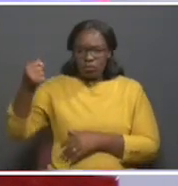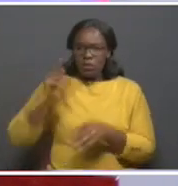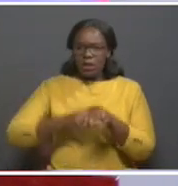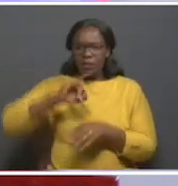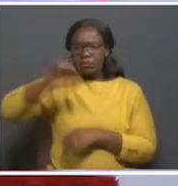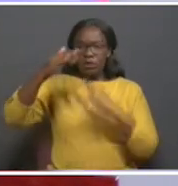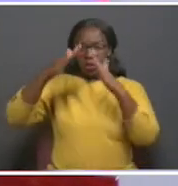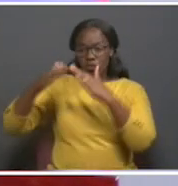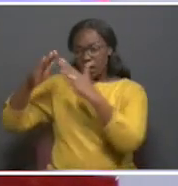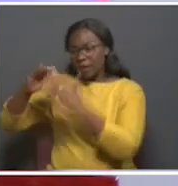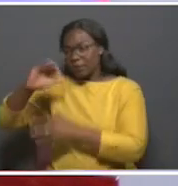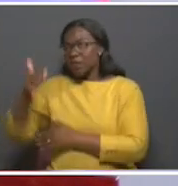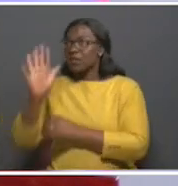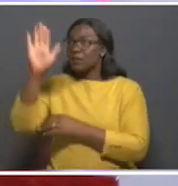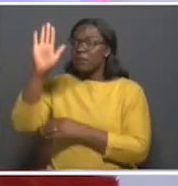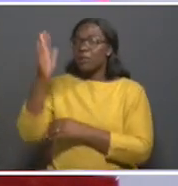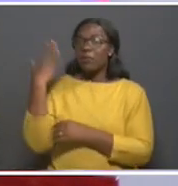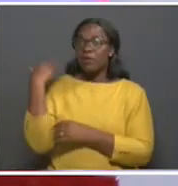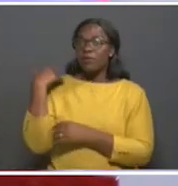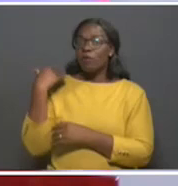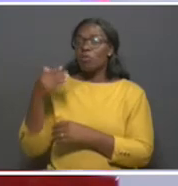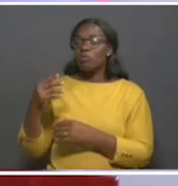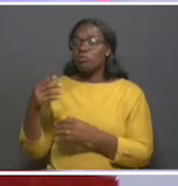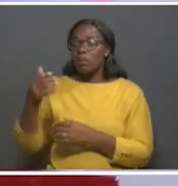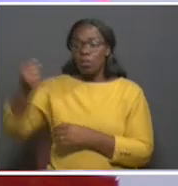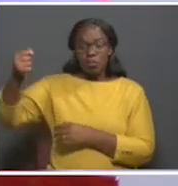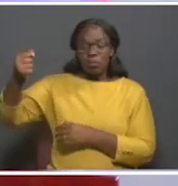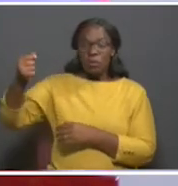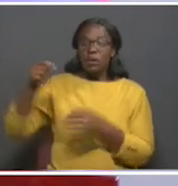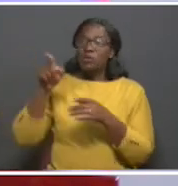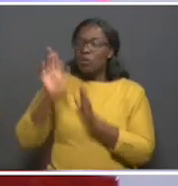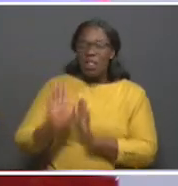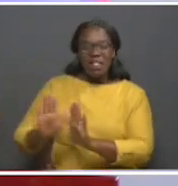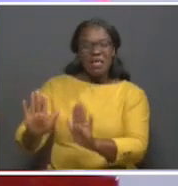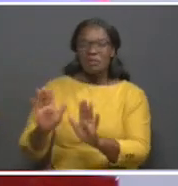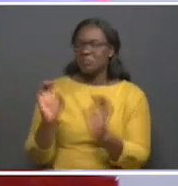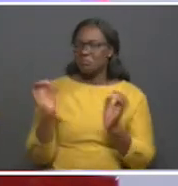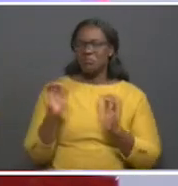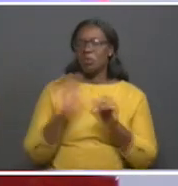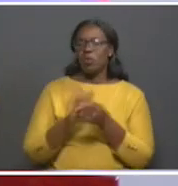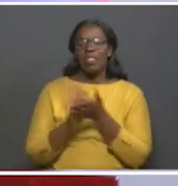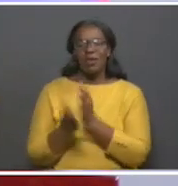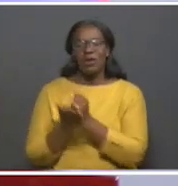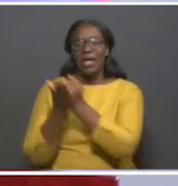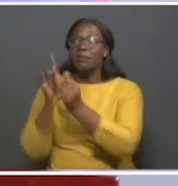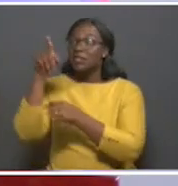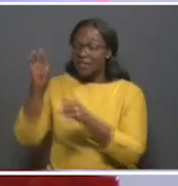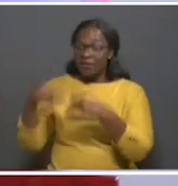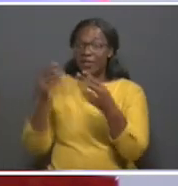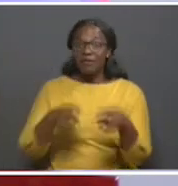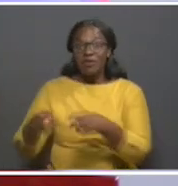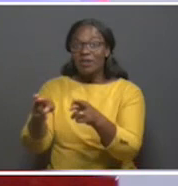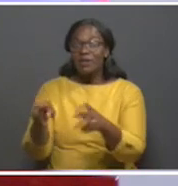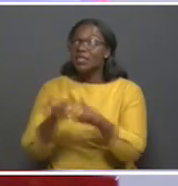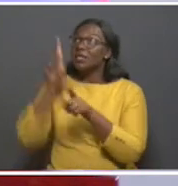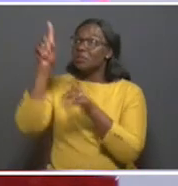the city of God, was besieged, you did not leave them without help. You gave them a river. You